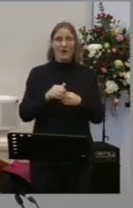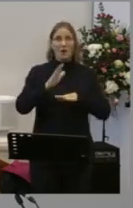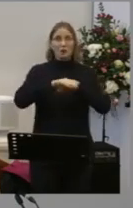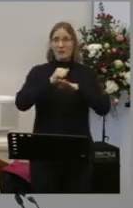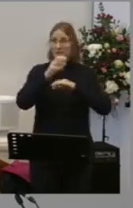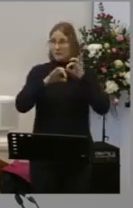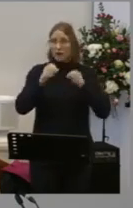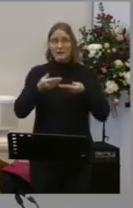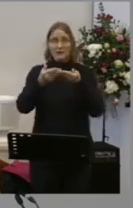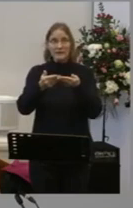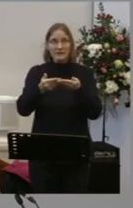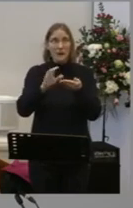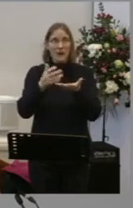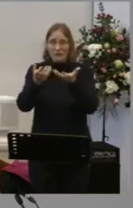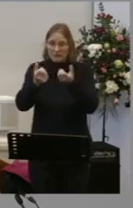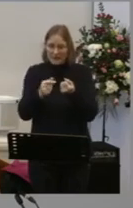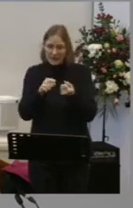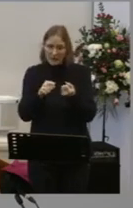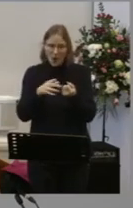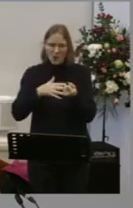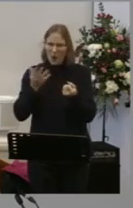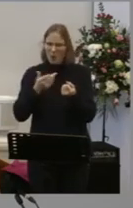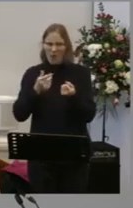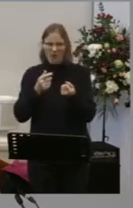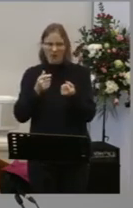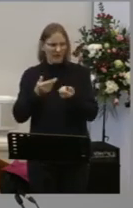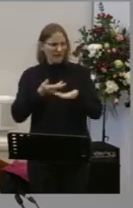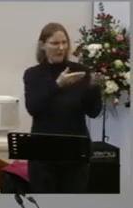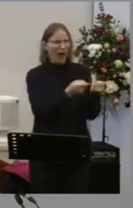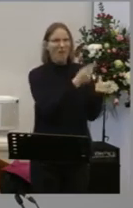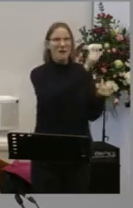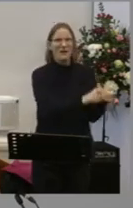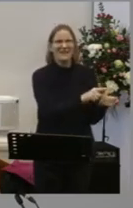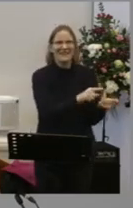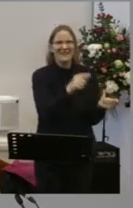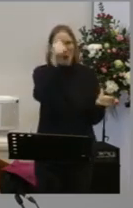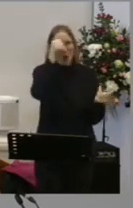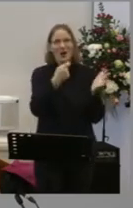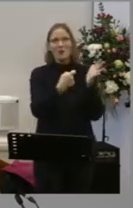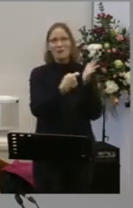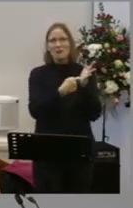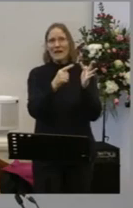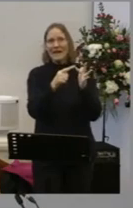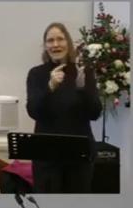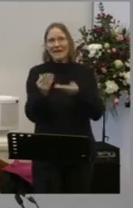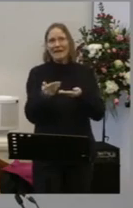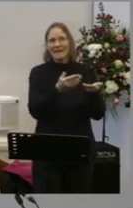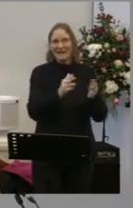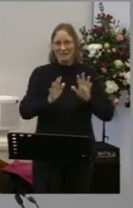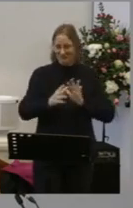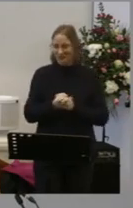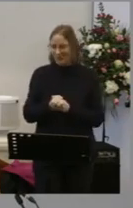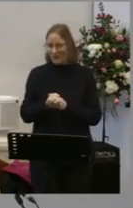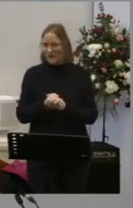You know when you get a present you don't want And so you give it to someone else as a present Yeah I can see you've got some You've got some gifts you're passing on So you can get rid of them